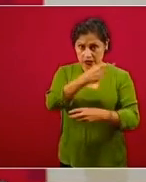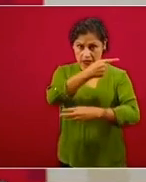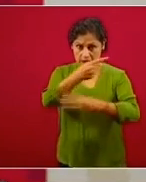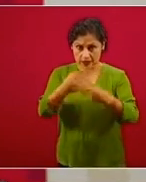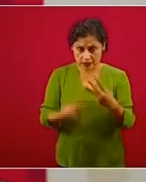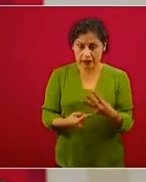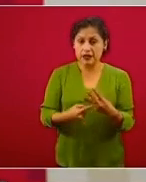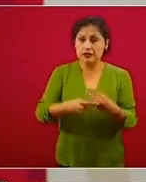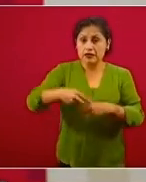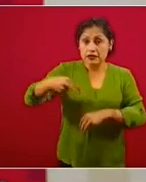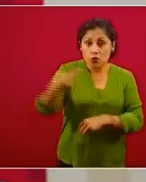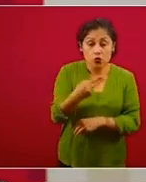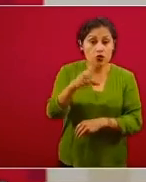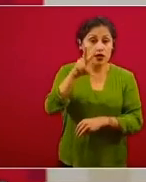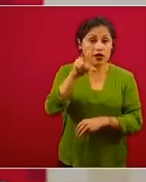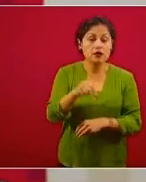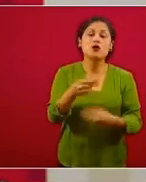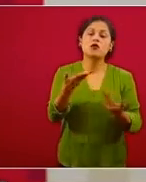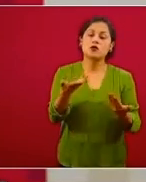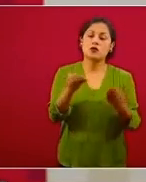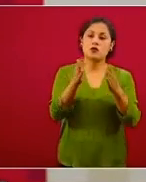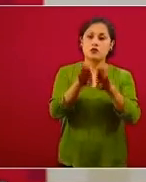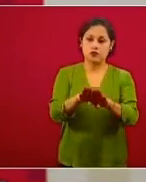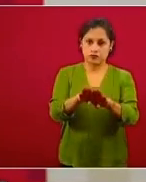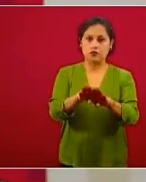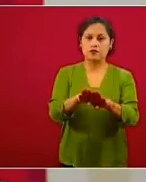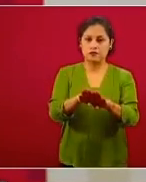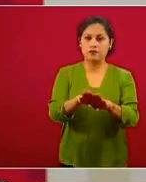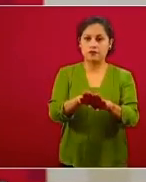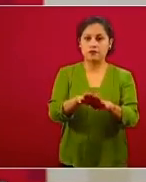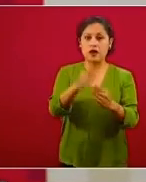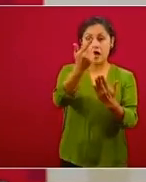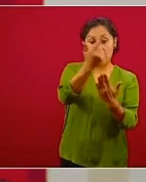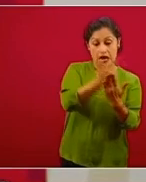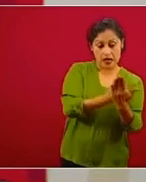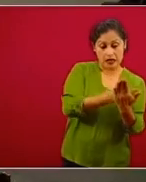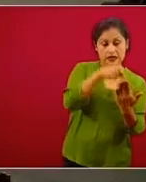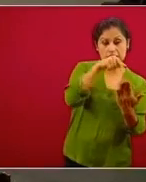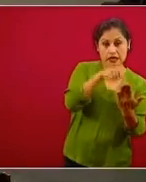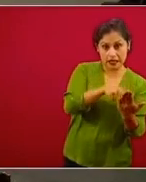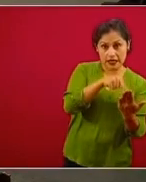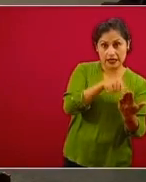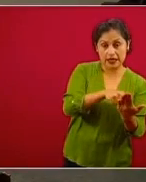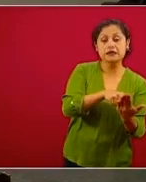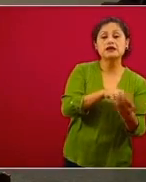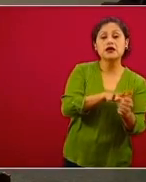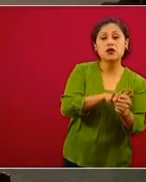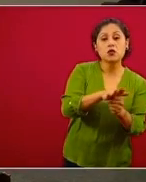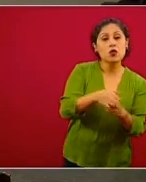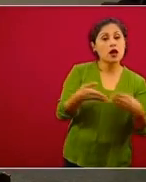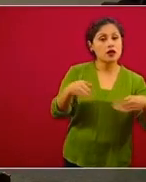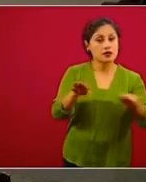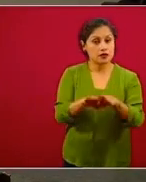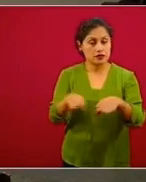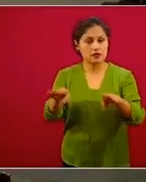private sector for companies, for businesses, for also for